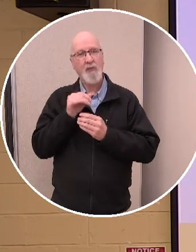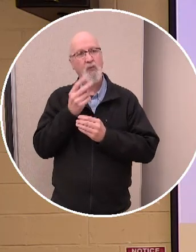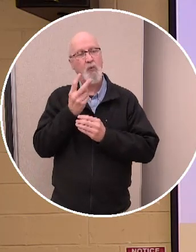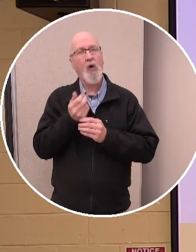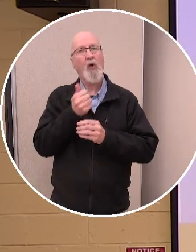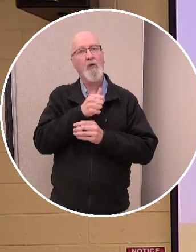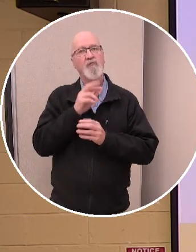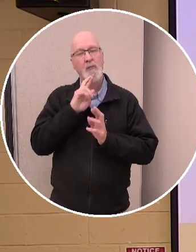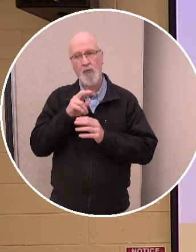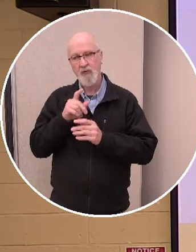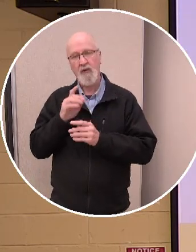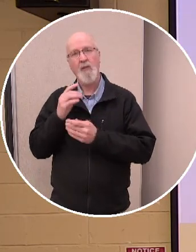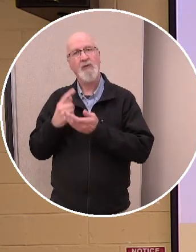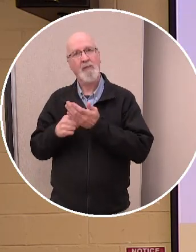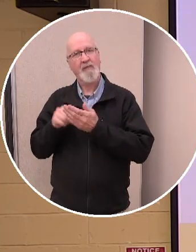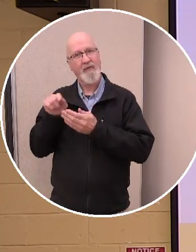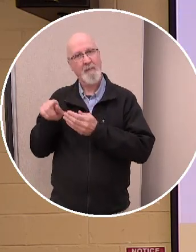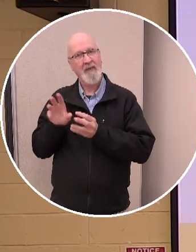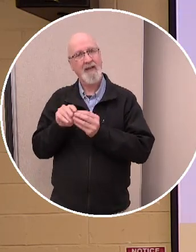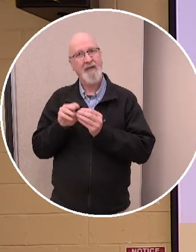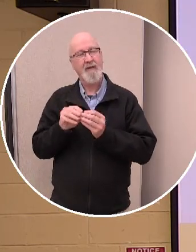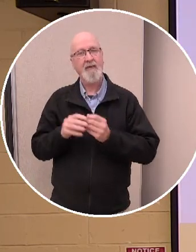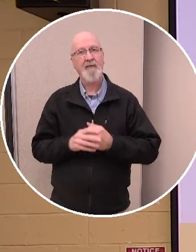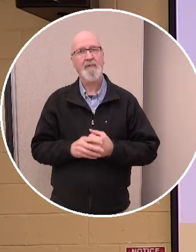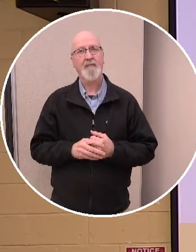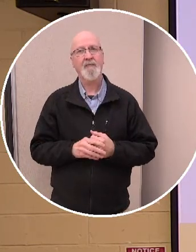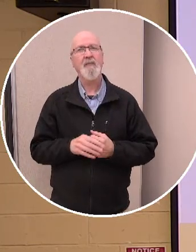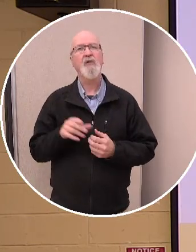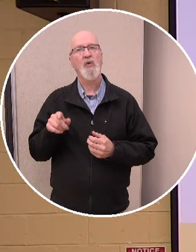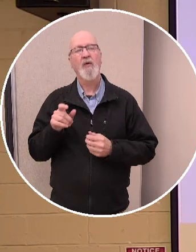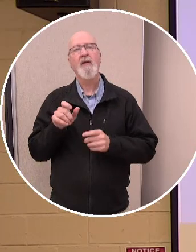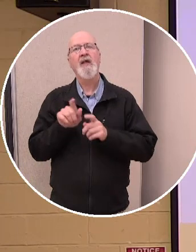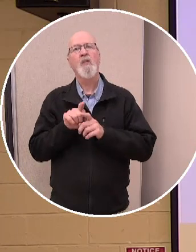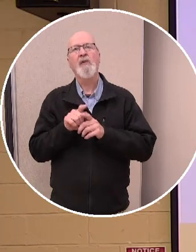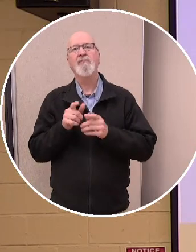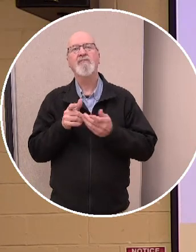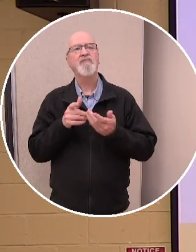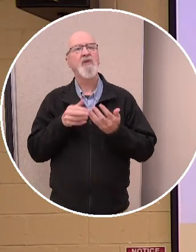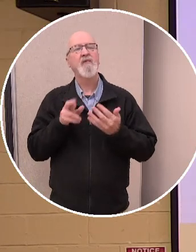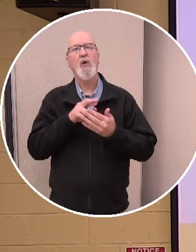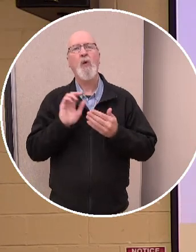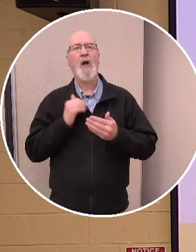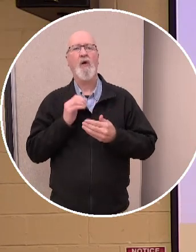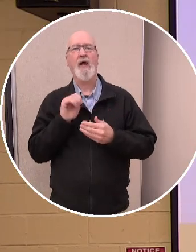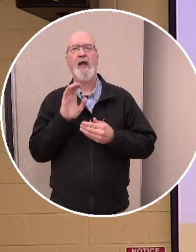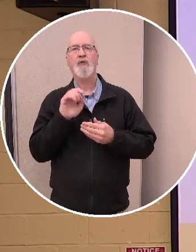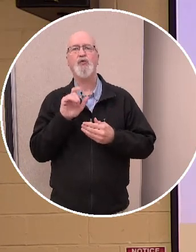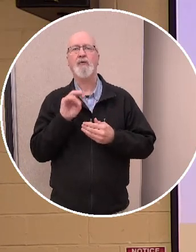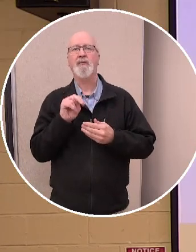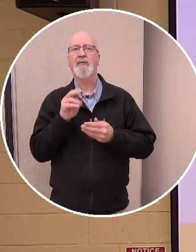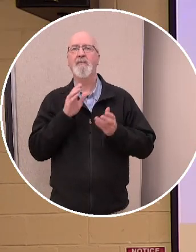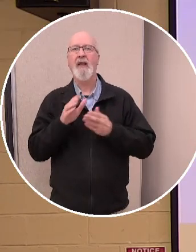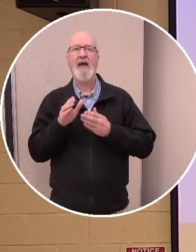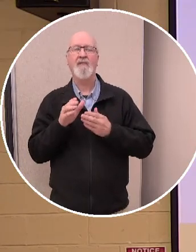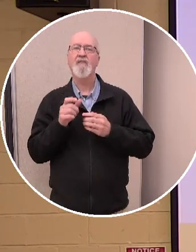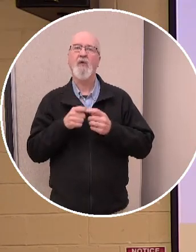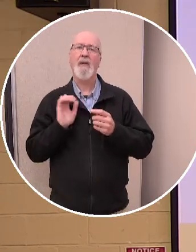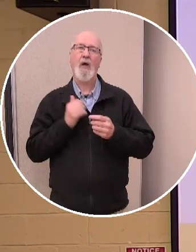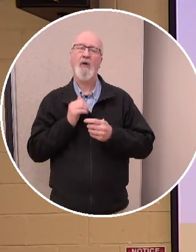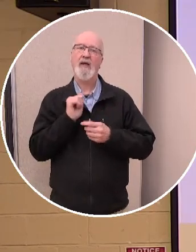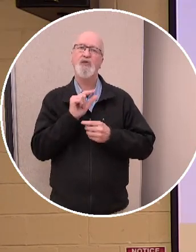fitness and so associated with food. And they want to revisit what our action plan, what we've done based on our last AG